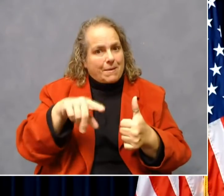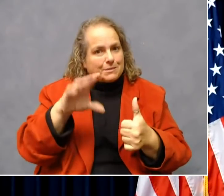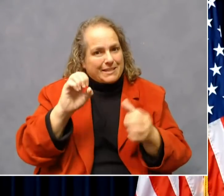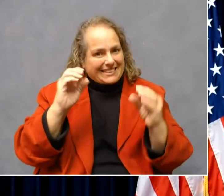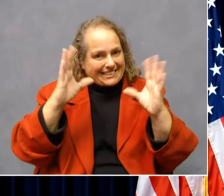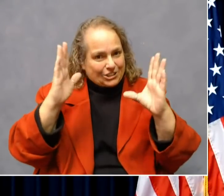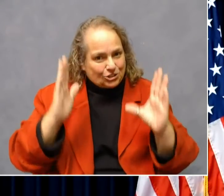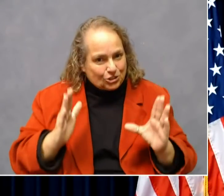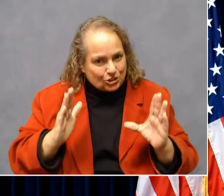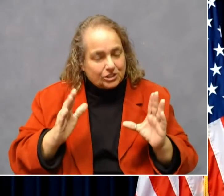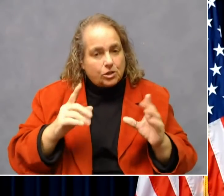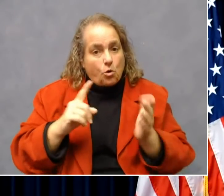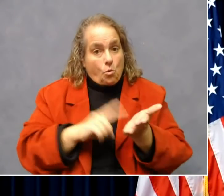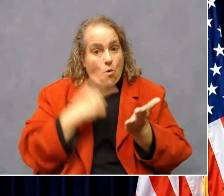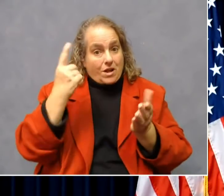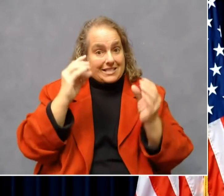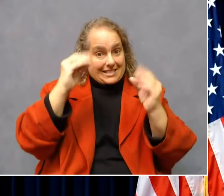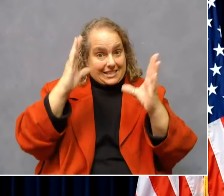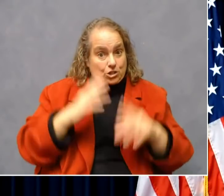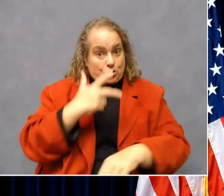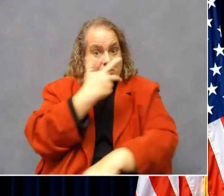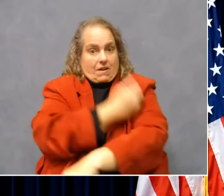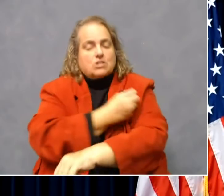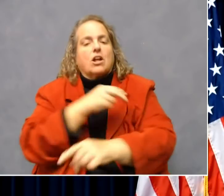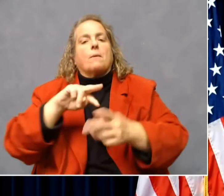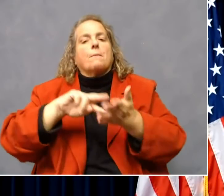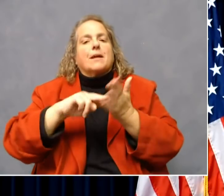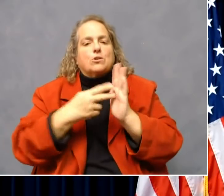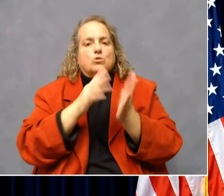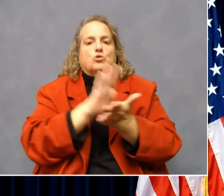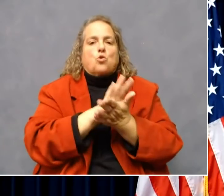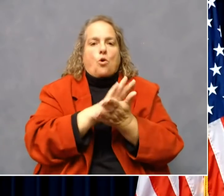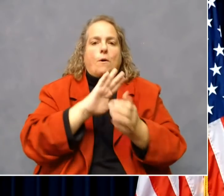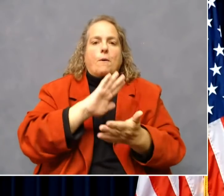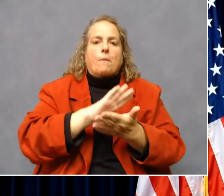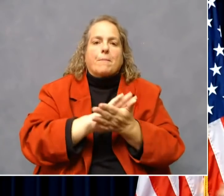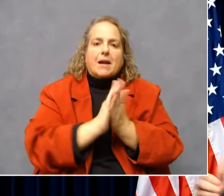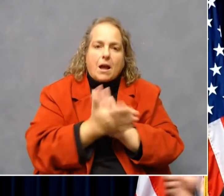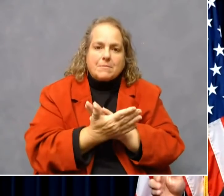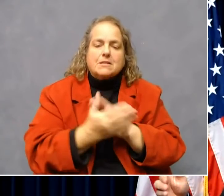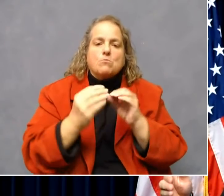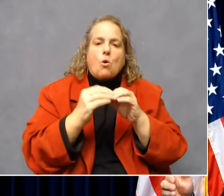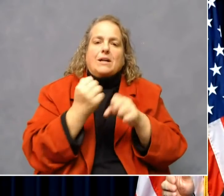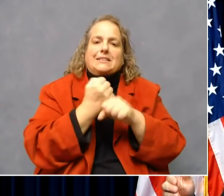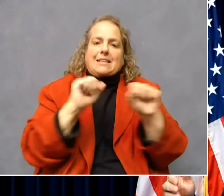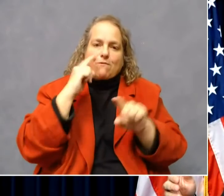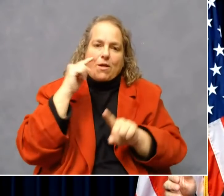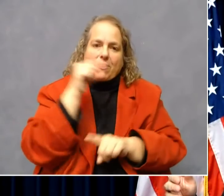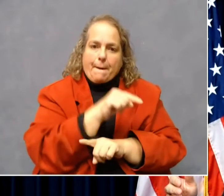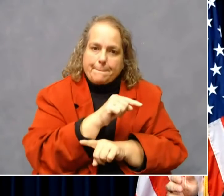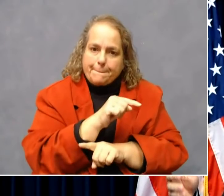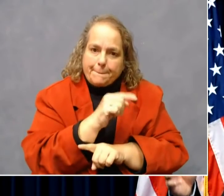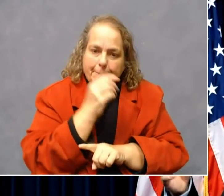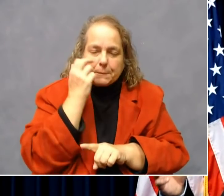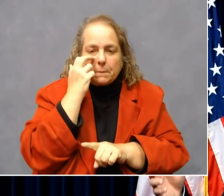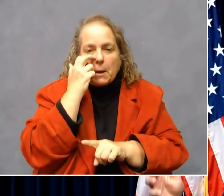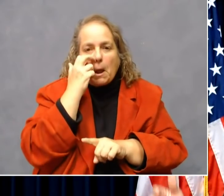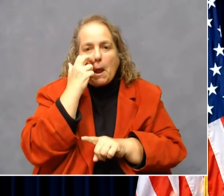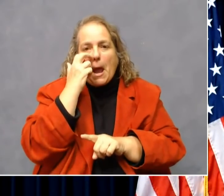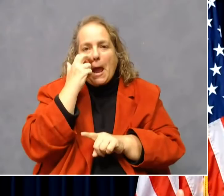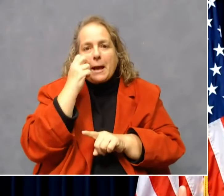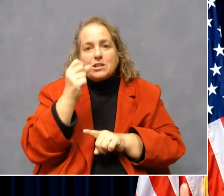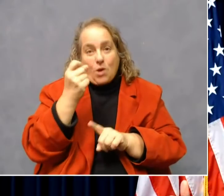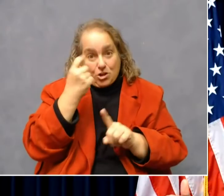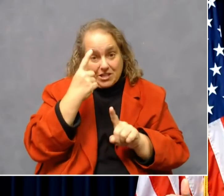school is really safe. It's going to be safe for them. So understanding that for the most vulnerable,